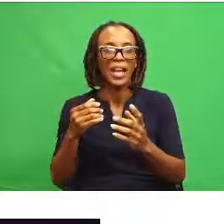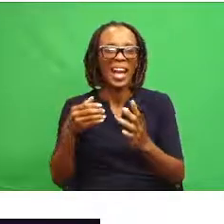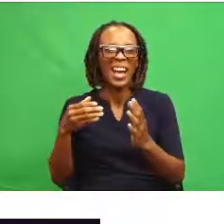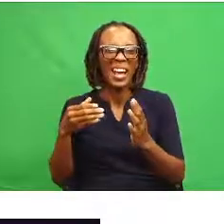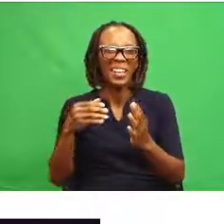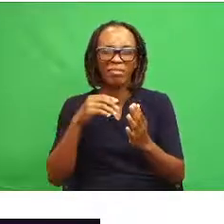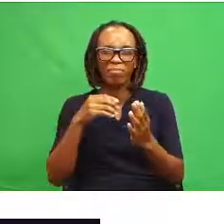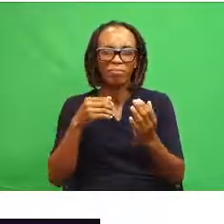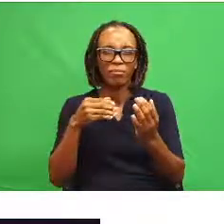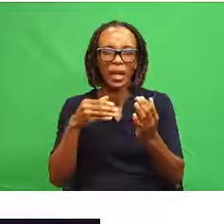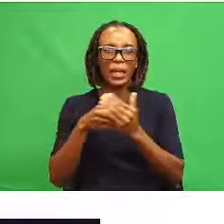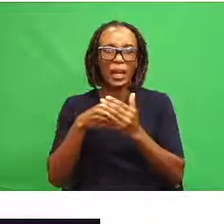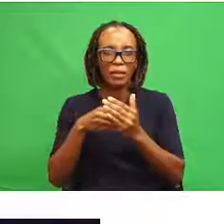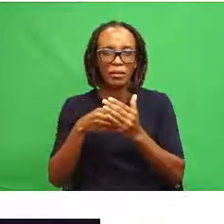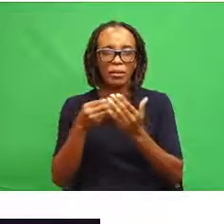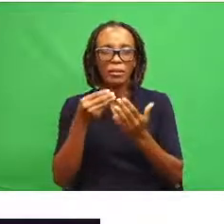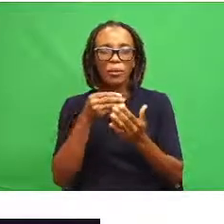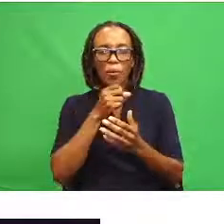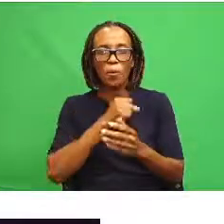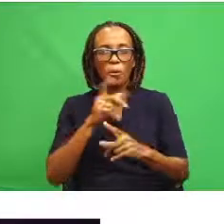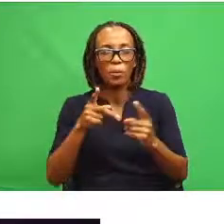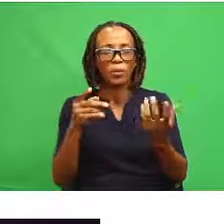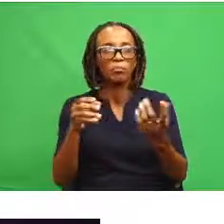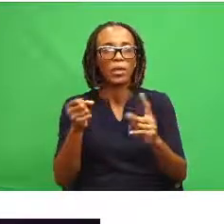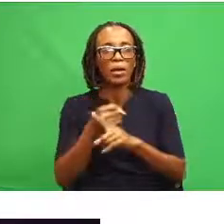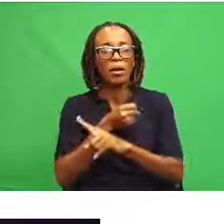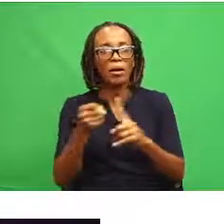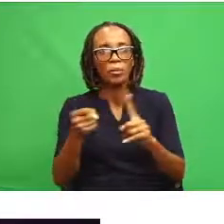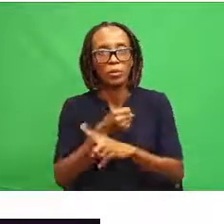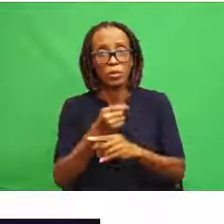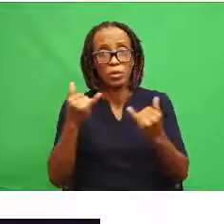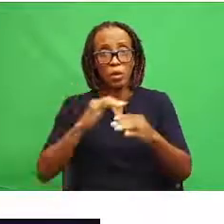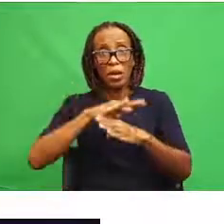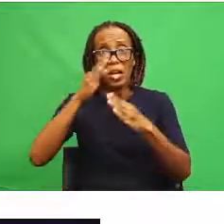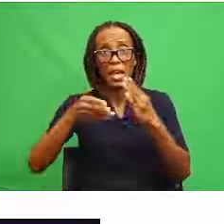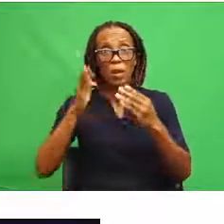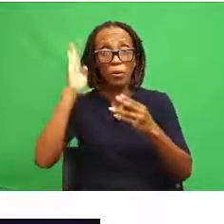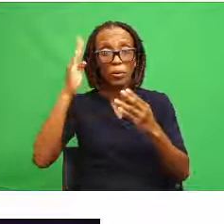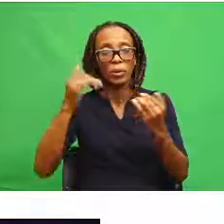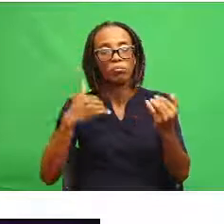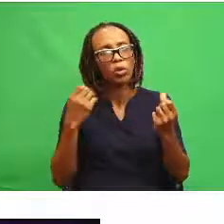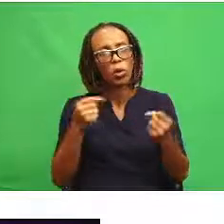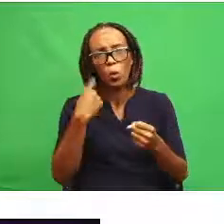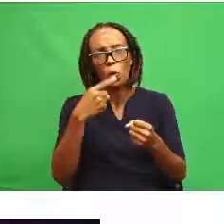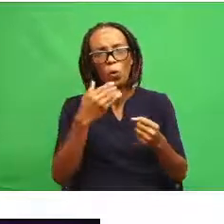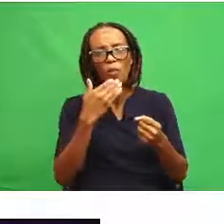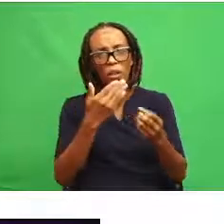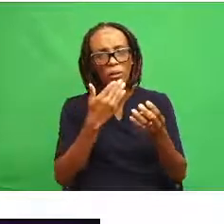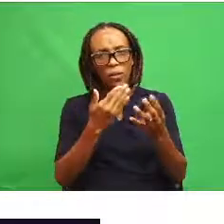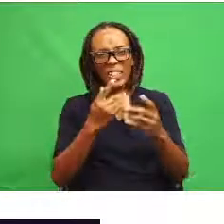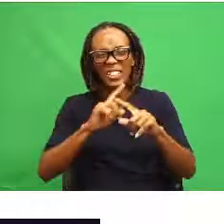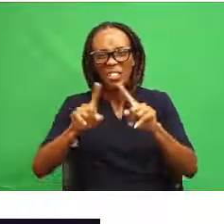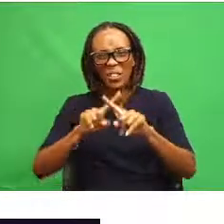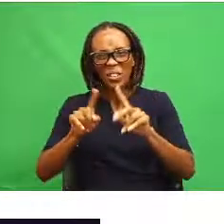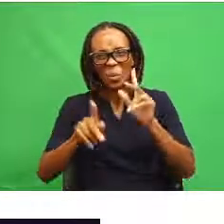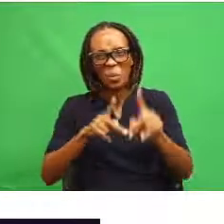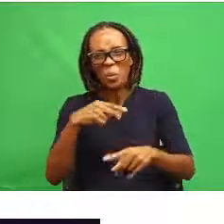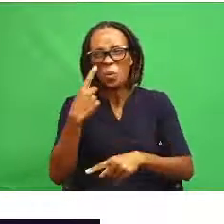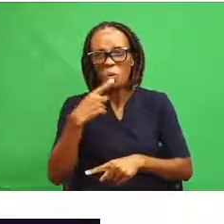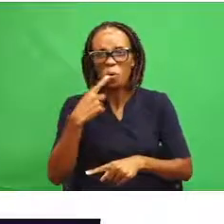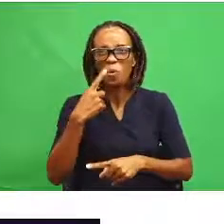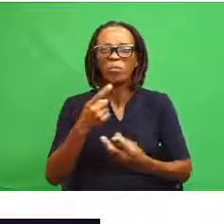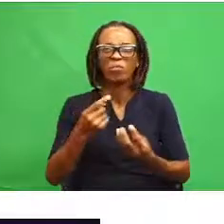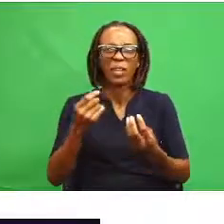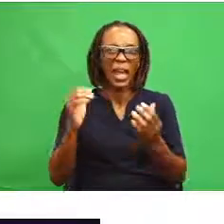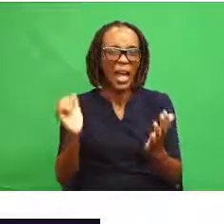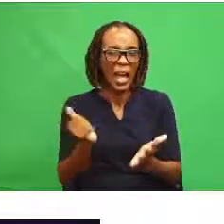elder abuse. As we end this webinar, I take this opportunity to acknowledge the many persons who have